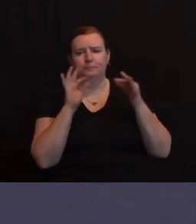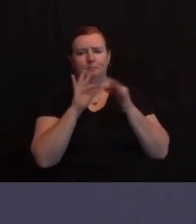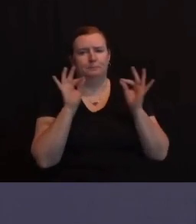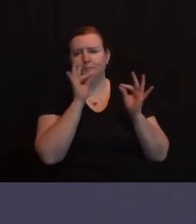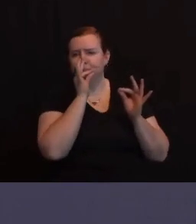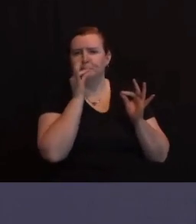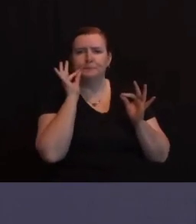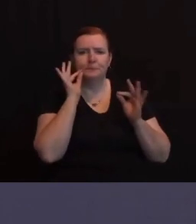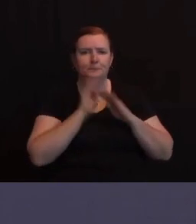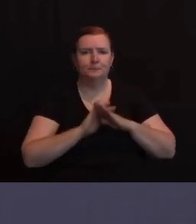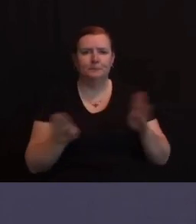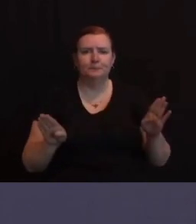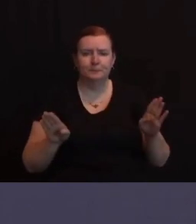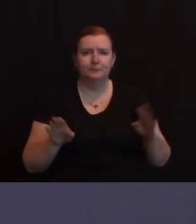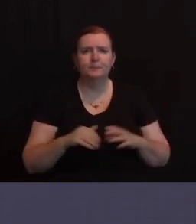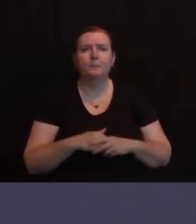chorus,